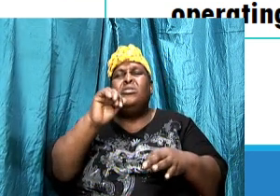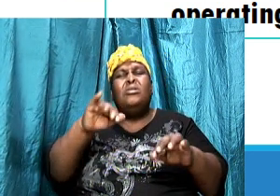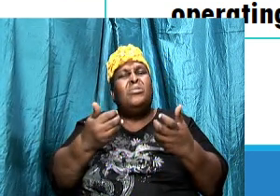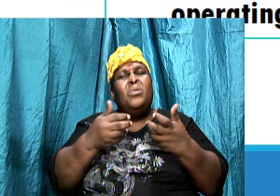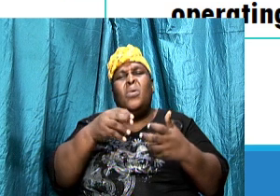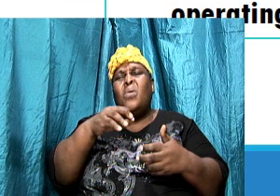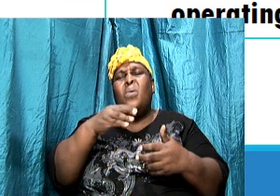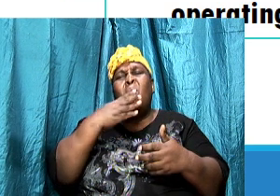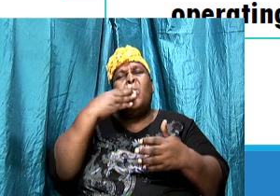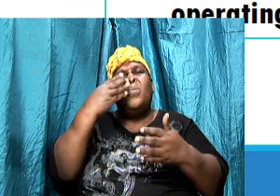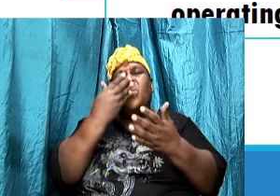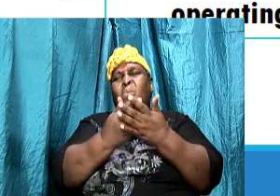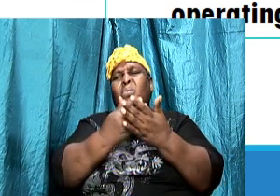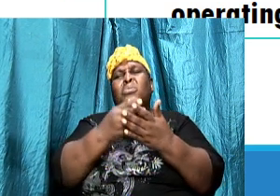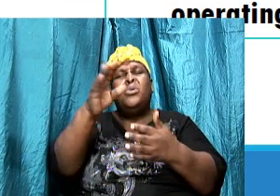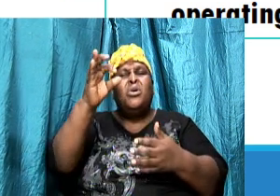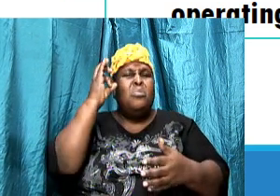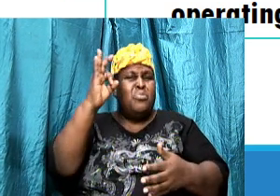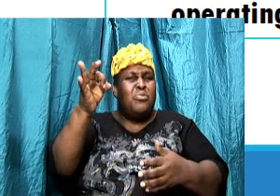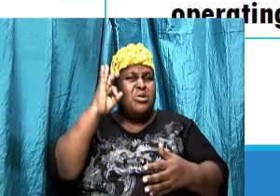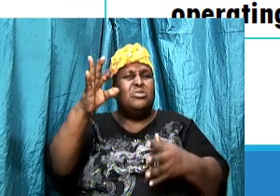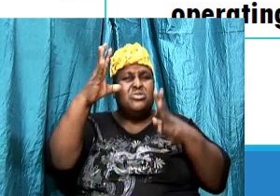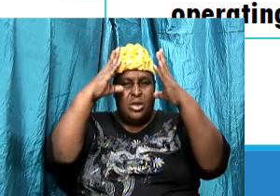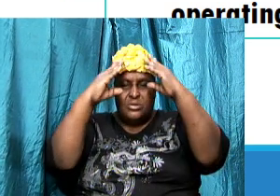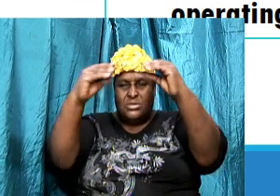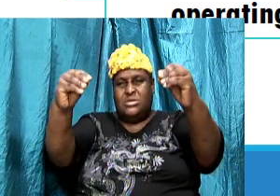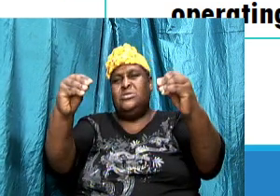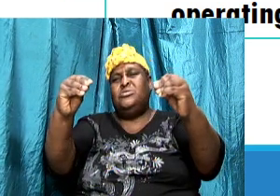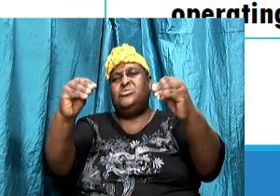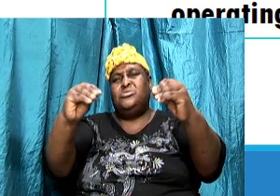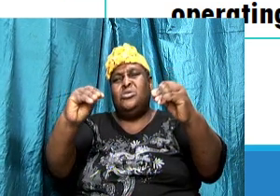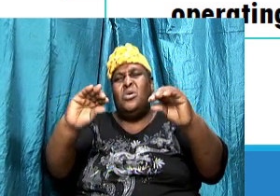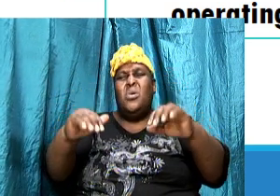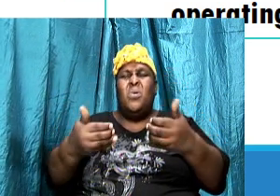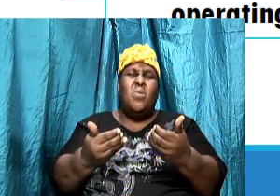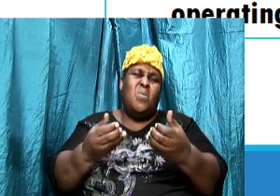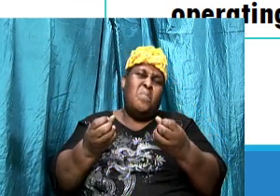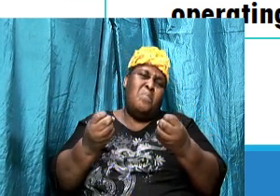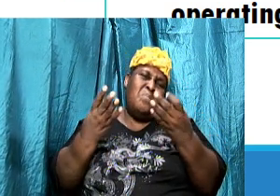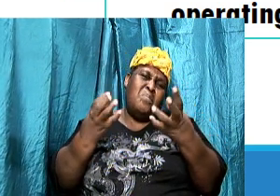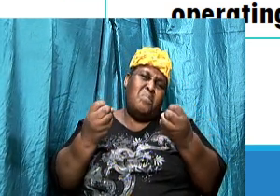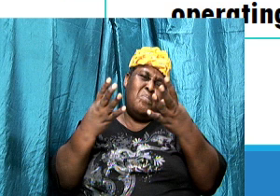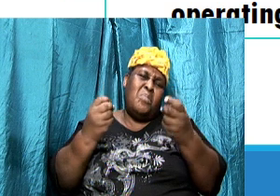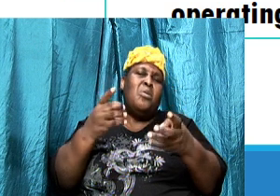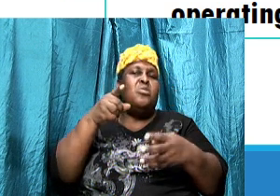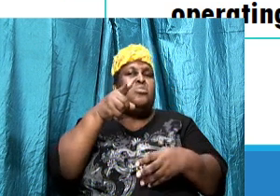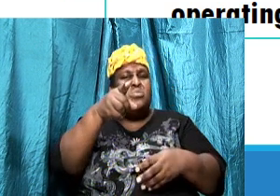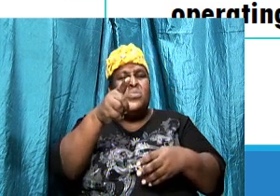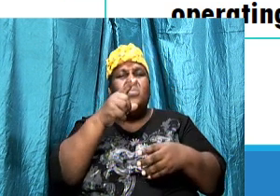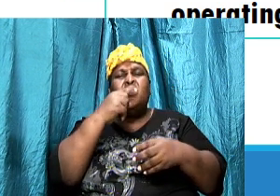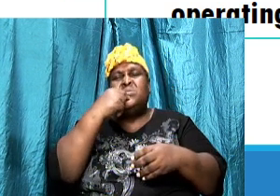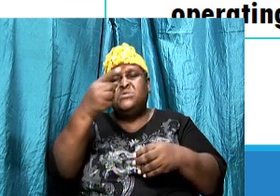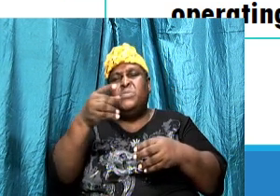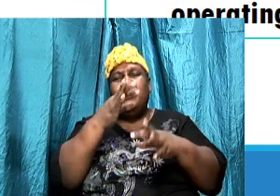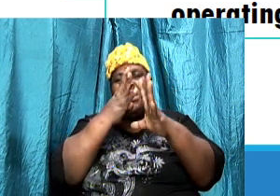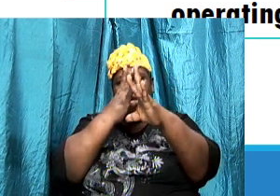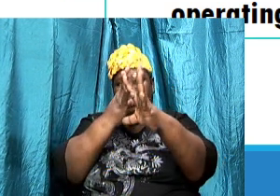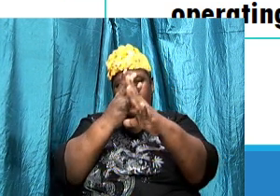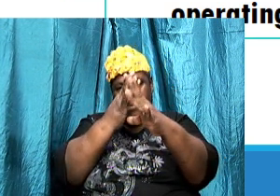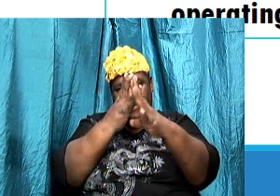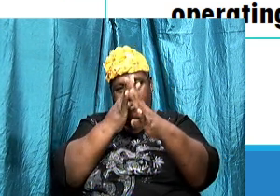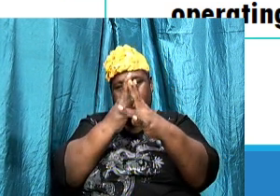he teaches, or not how well, you know, how often he speaks in tongues. And